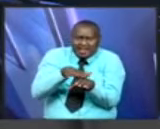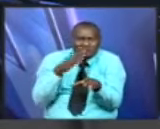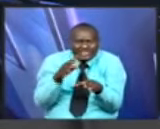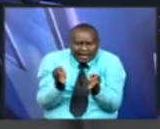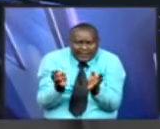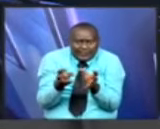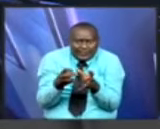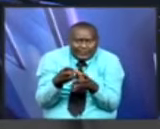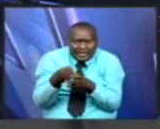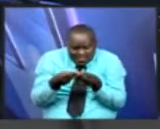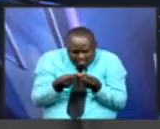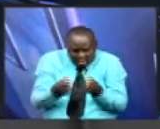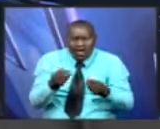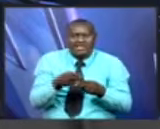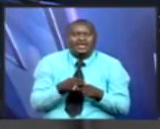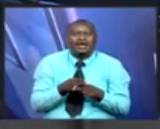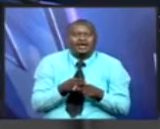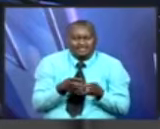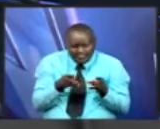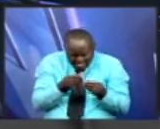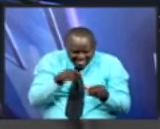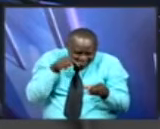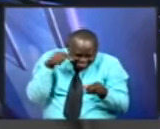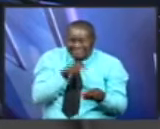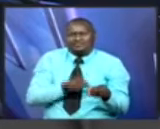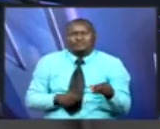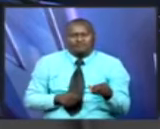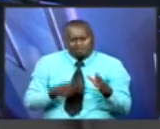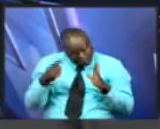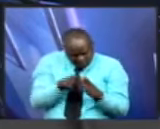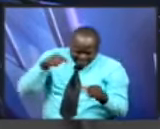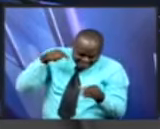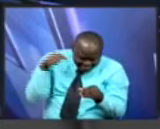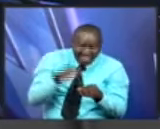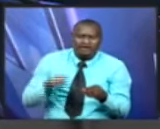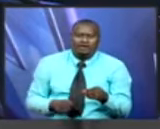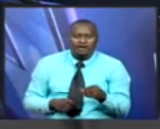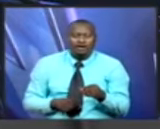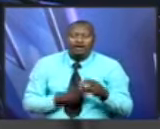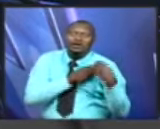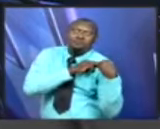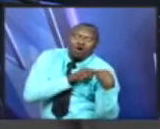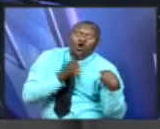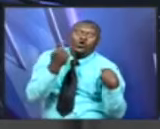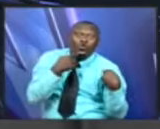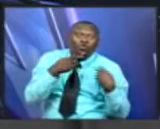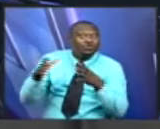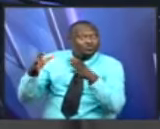disappeared. That's what we are talking about. So it was the job of the NRM